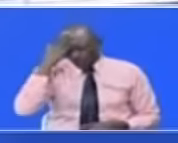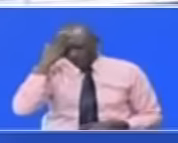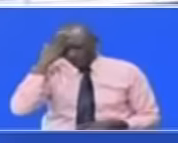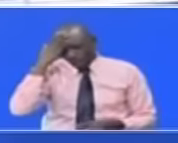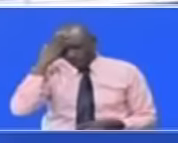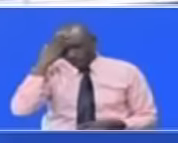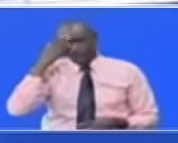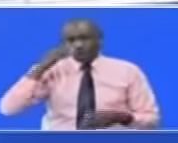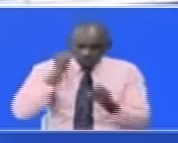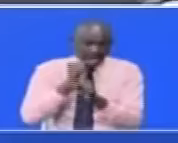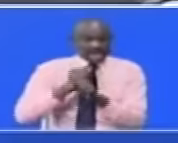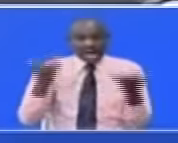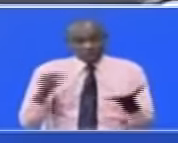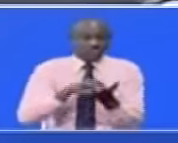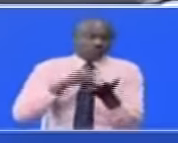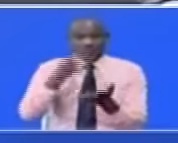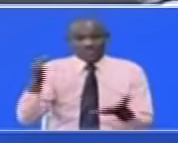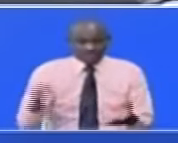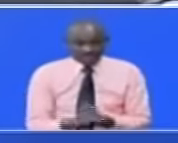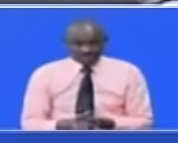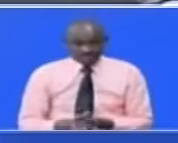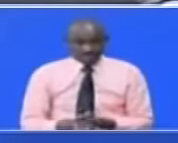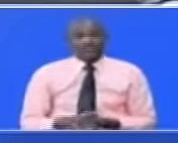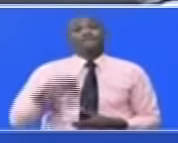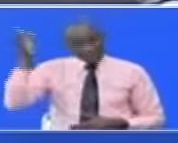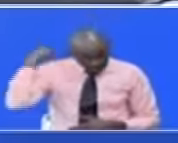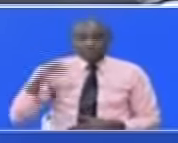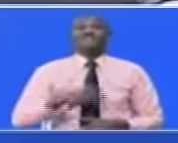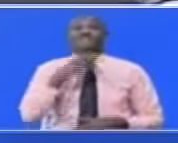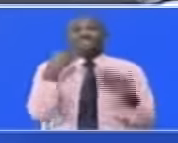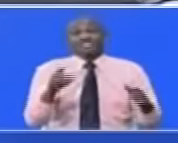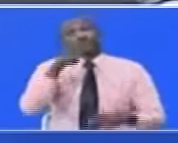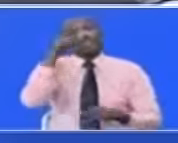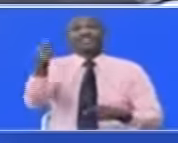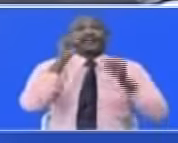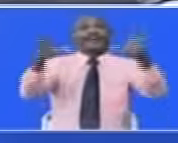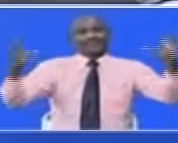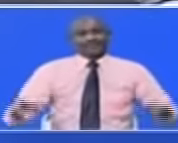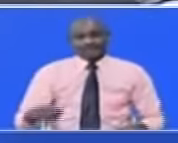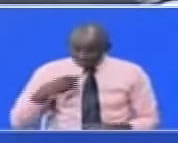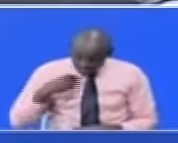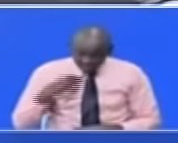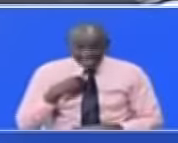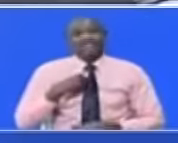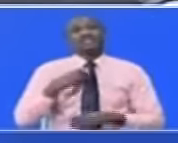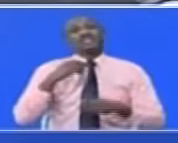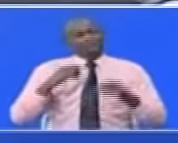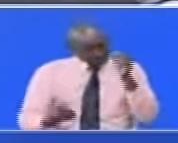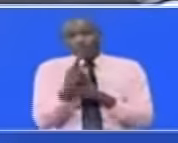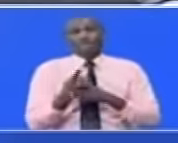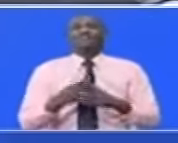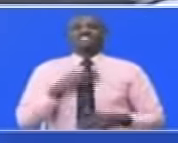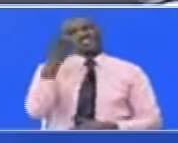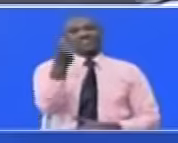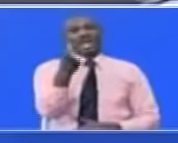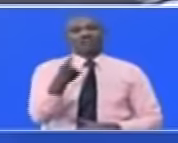our working situations. You don't know that I actually visited NEC when you are not there. I have already made my own impromptu visit, and